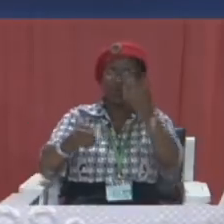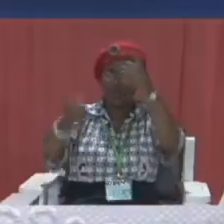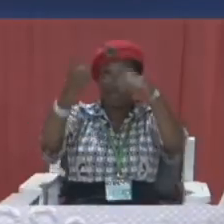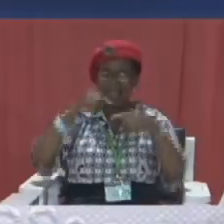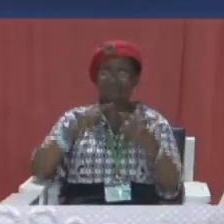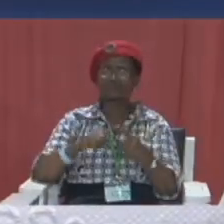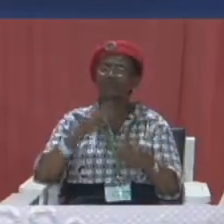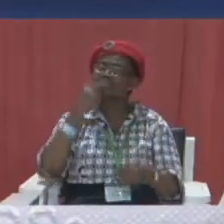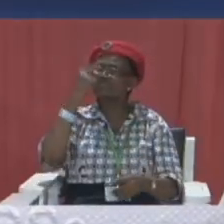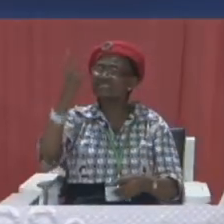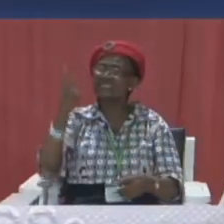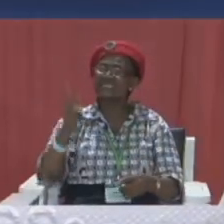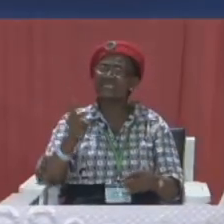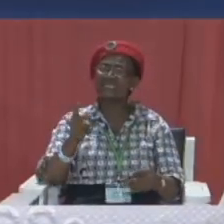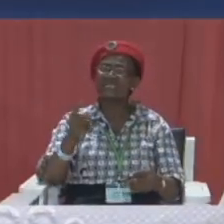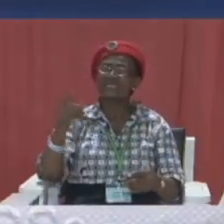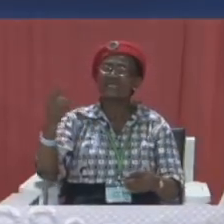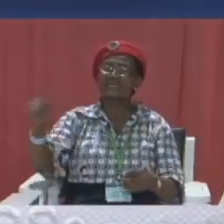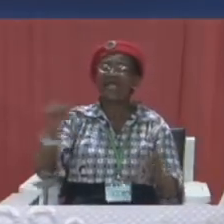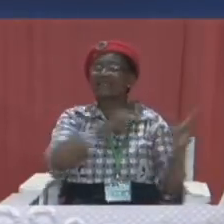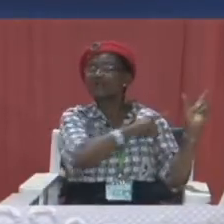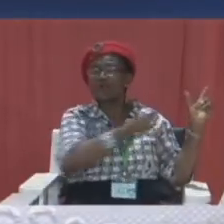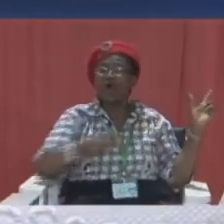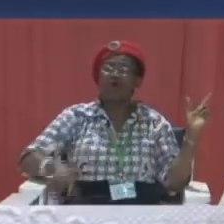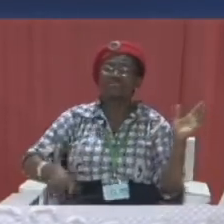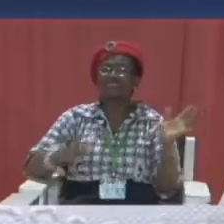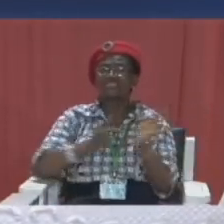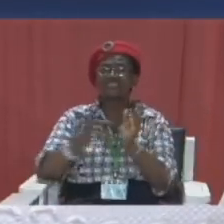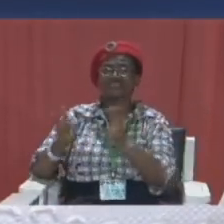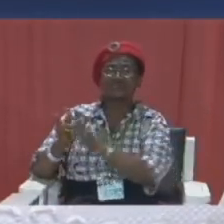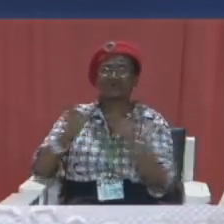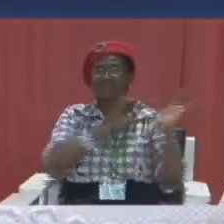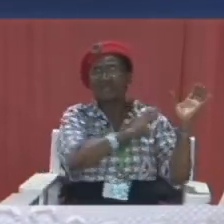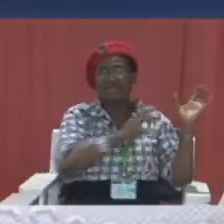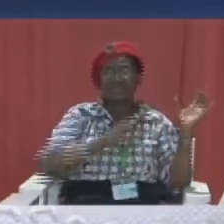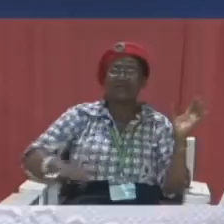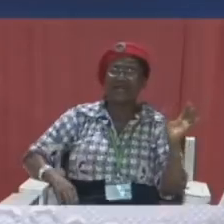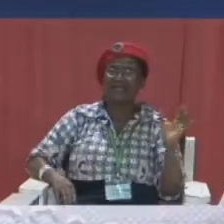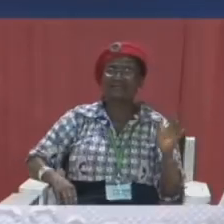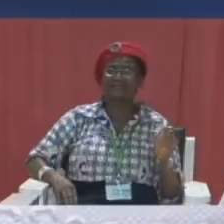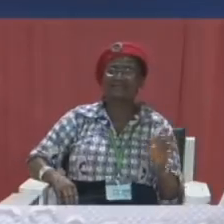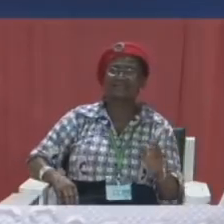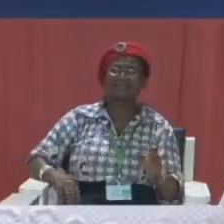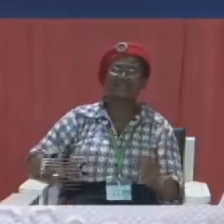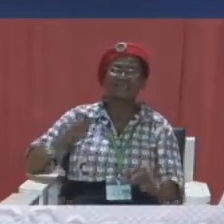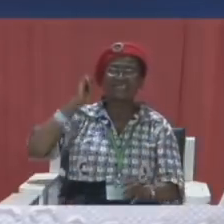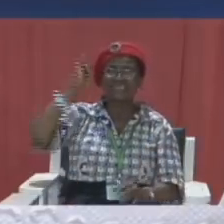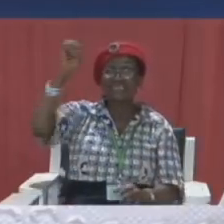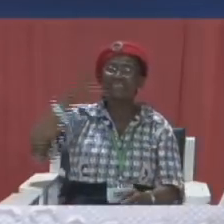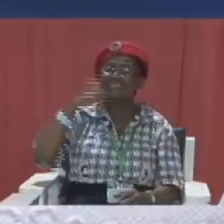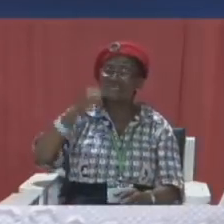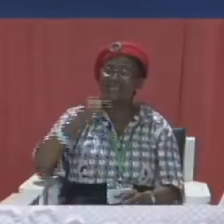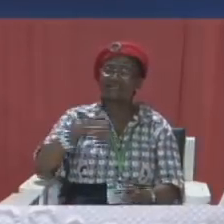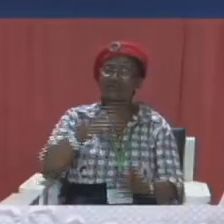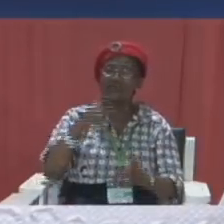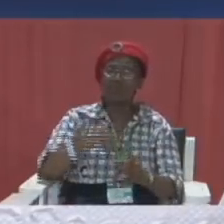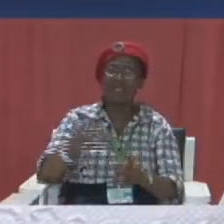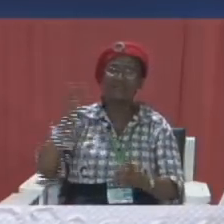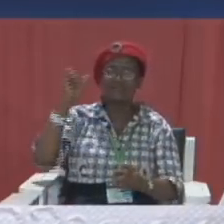awon amoye ti won wa Jesus Christ wa. He said when they finally got to where he